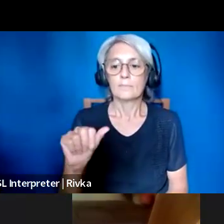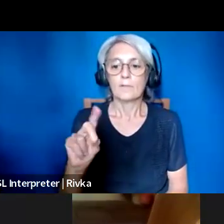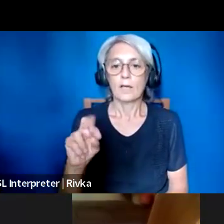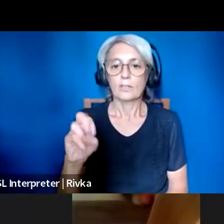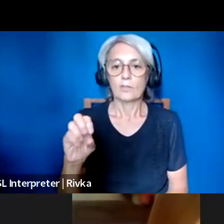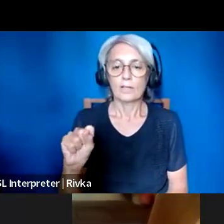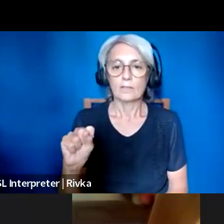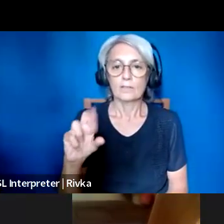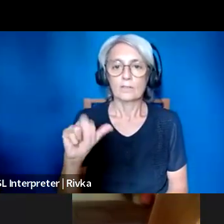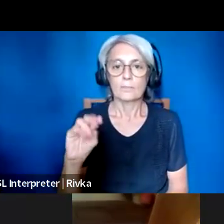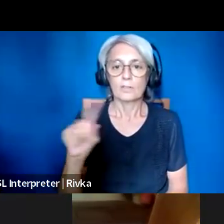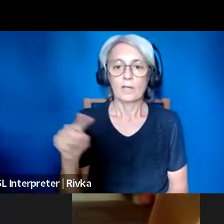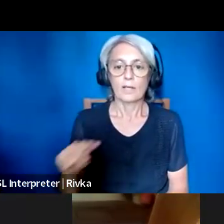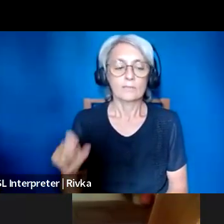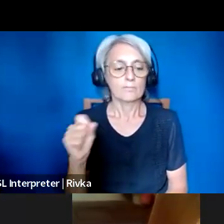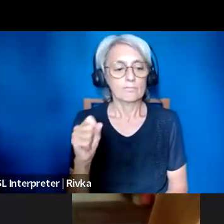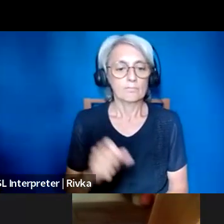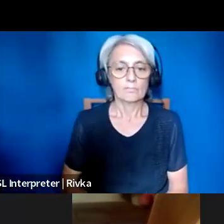Ramirez, Aye.